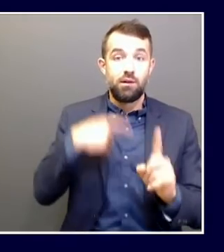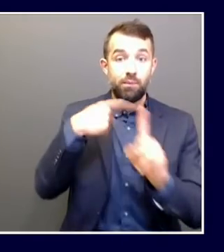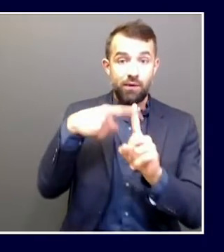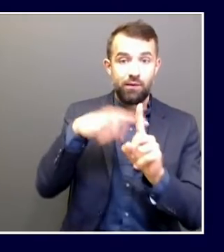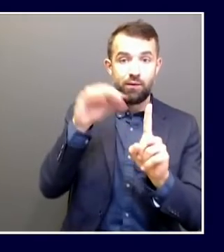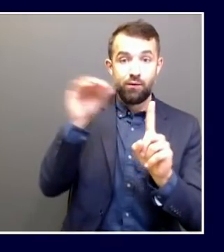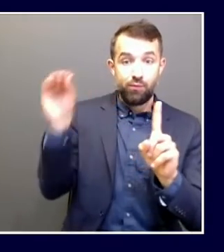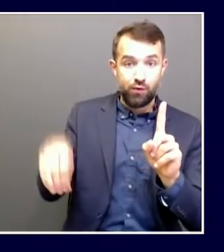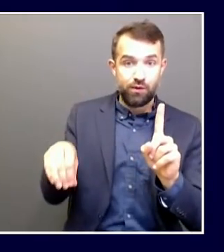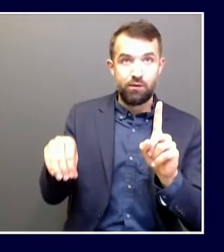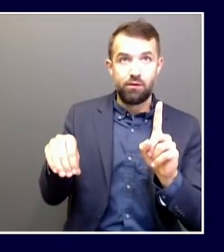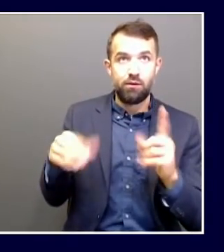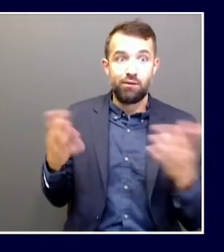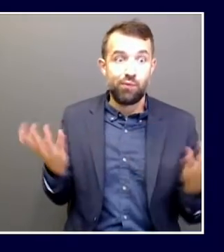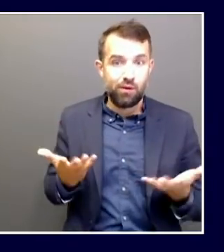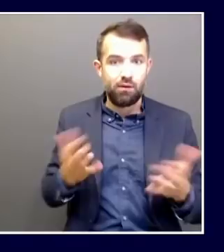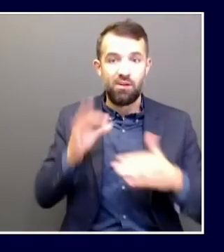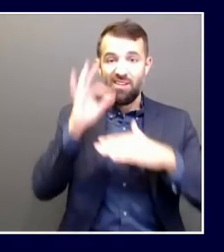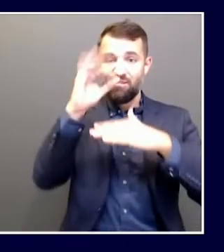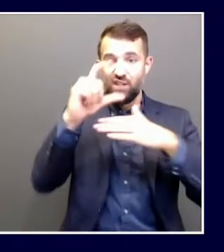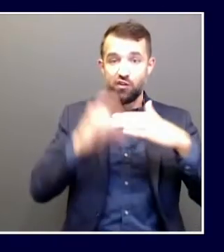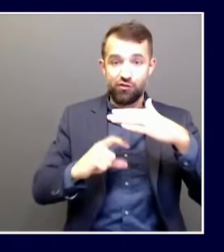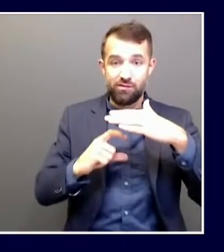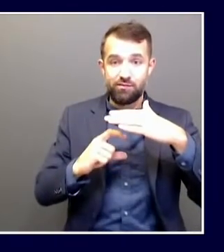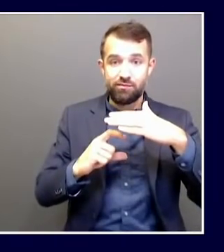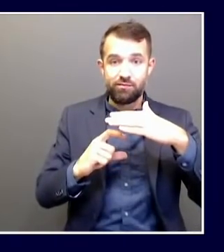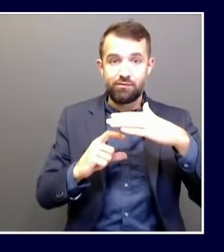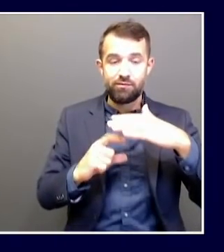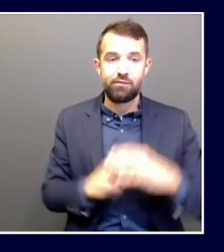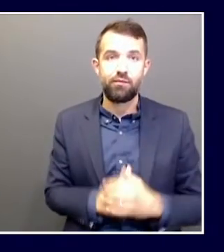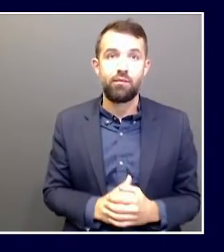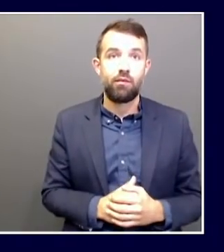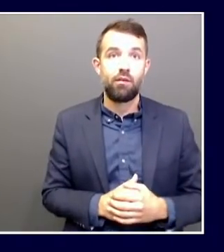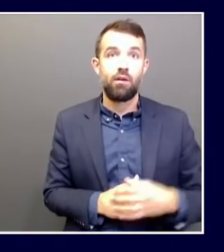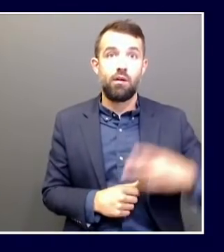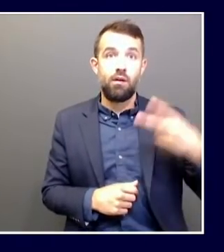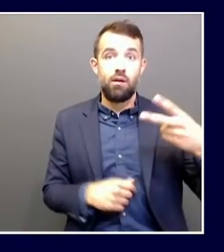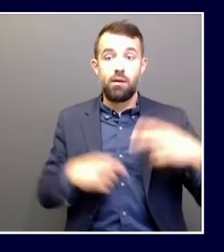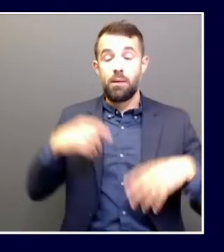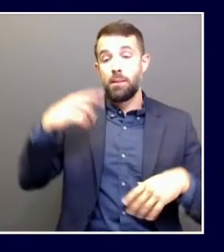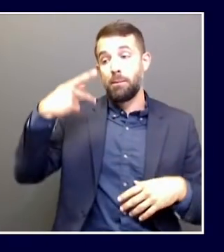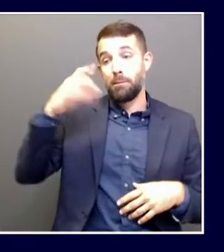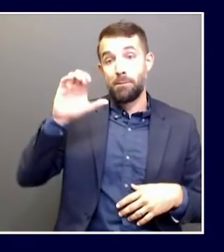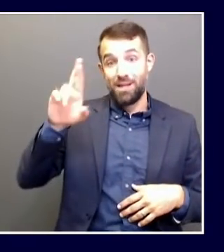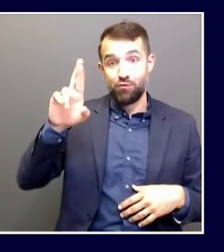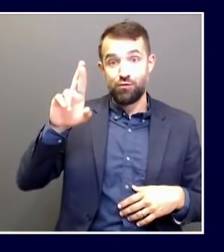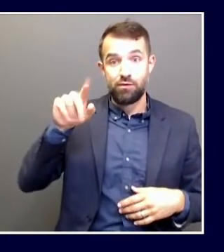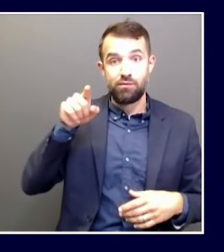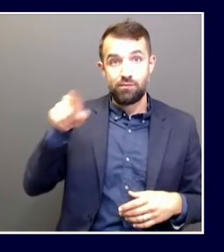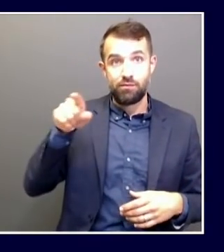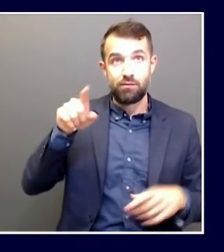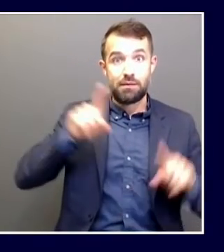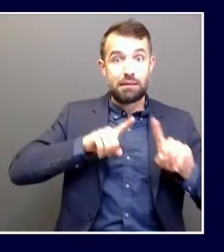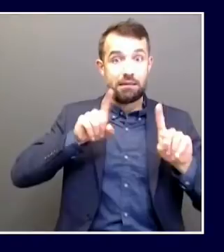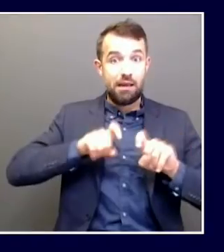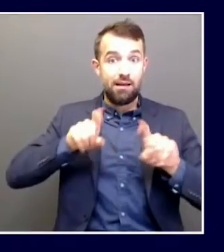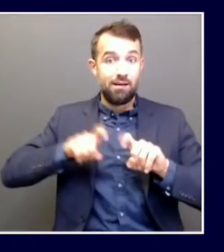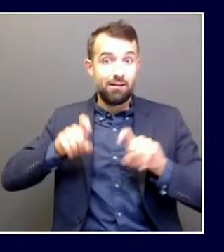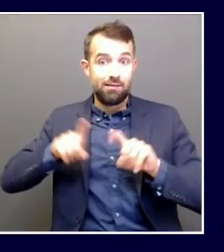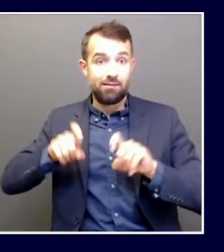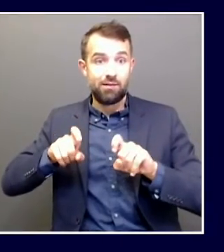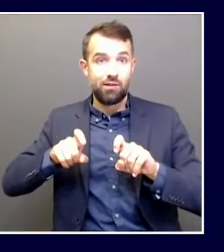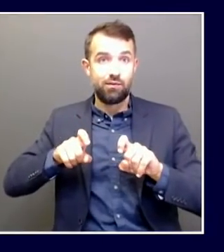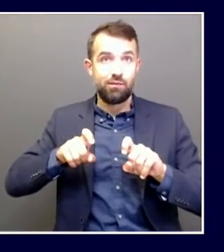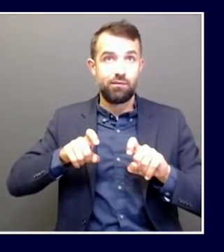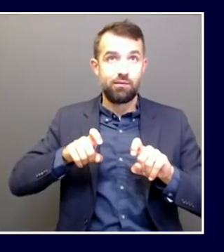of the number of new PCR tests, positive PCR tests that we've gotten over the last 7 days,